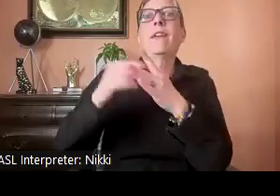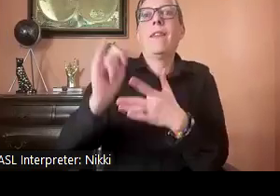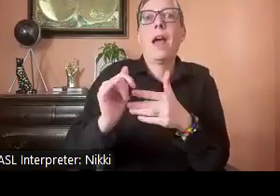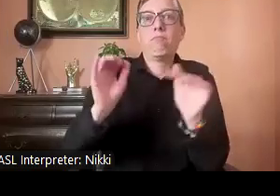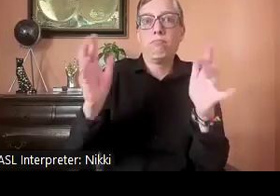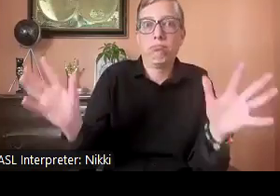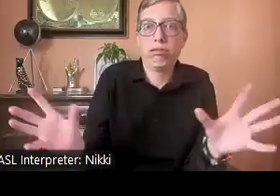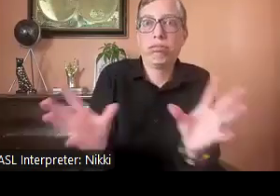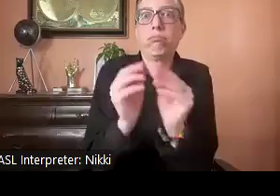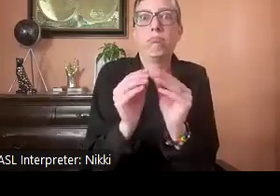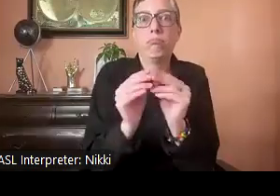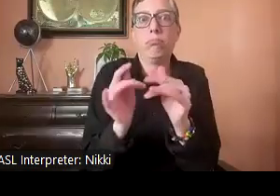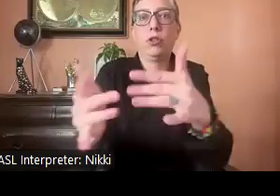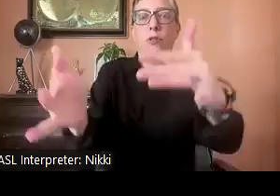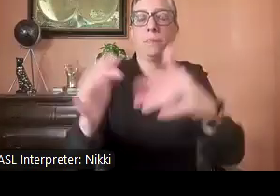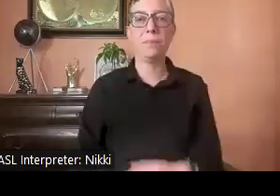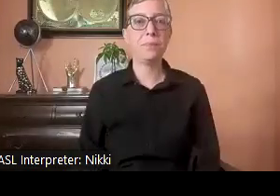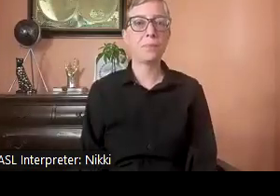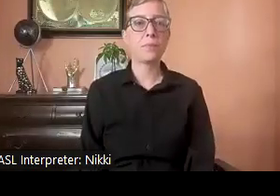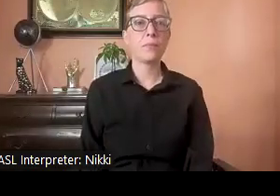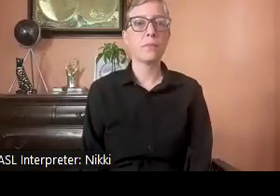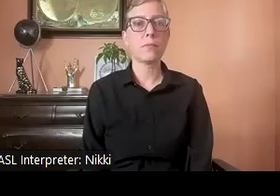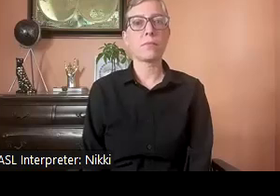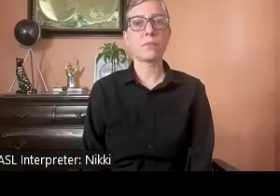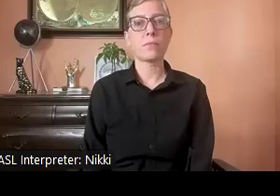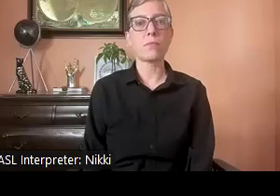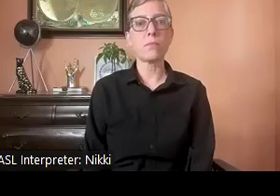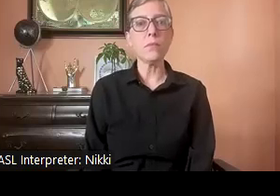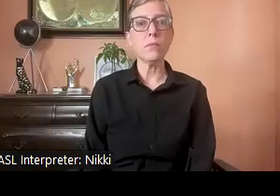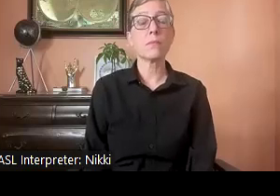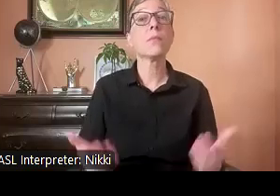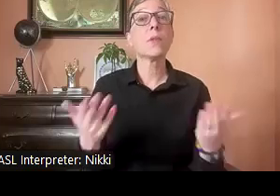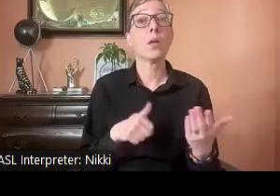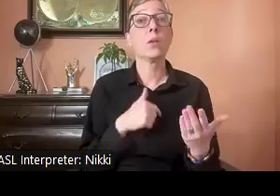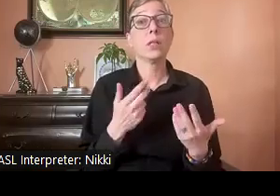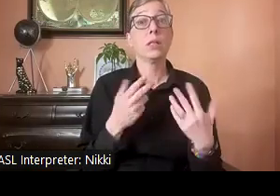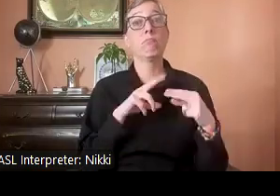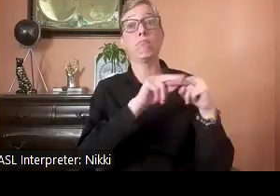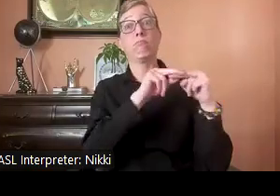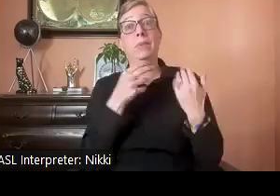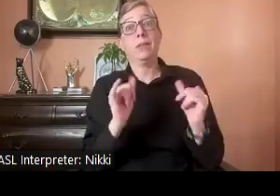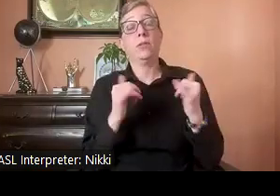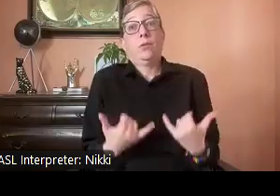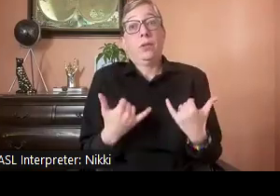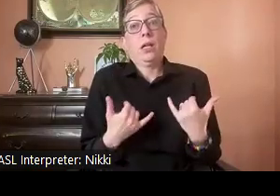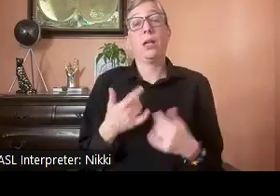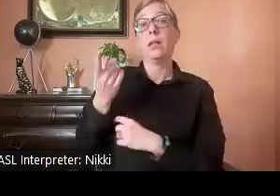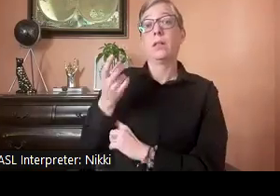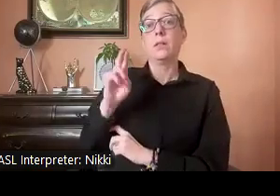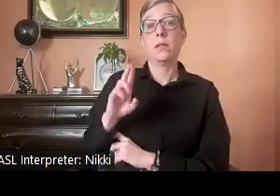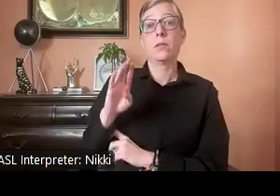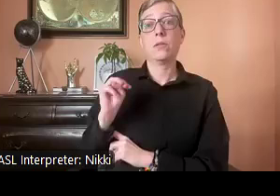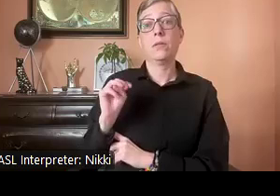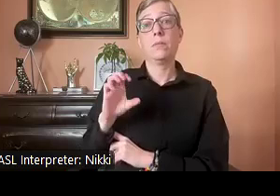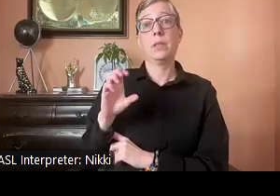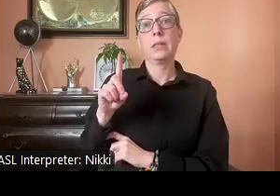And one of the big guides that we still use today is what Dr. McDaniel and Dr. Baird and Doherty worked on,